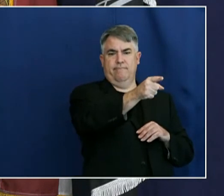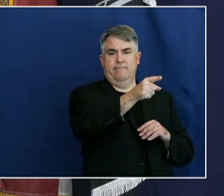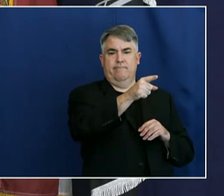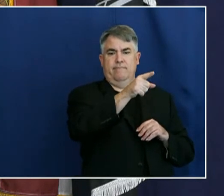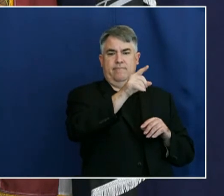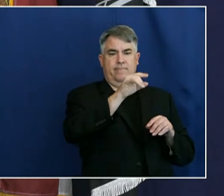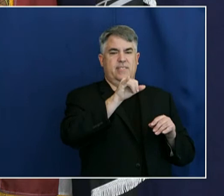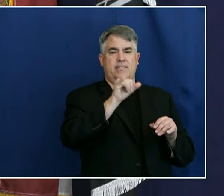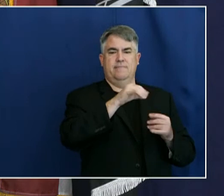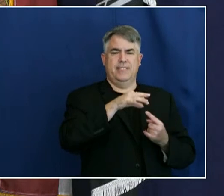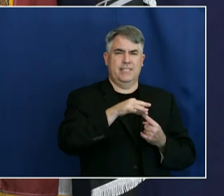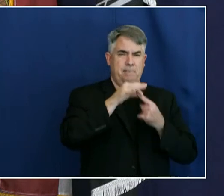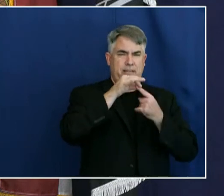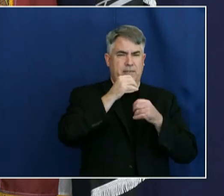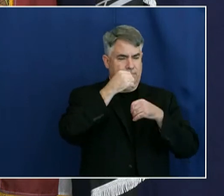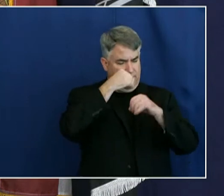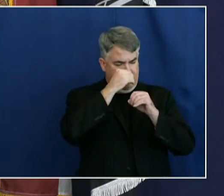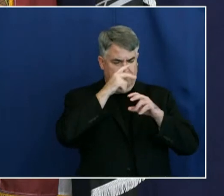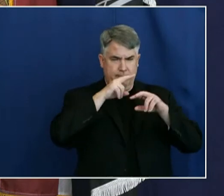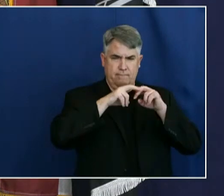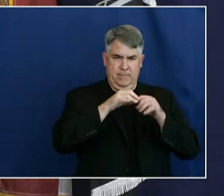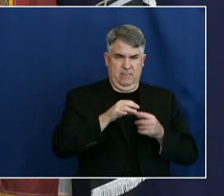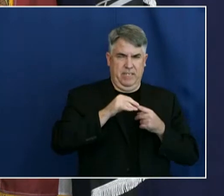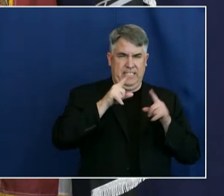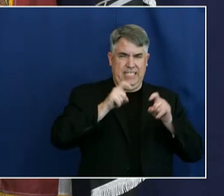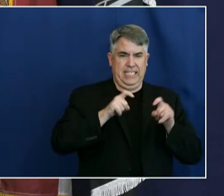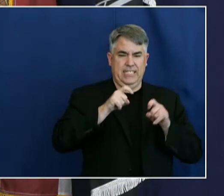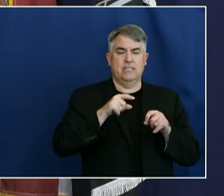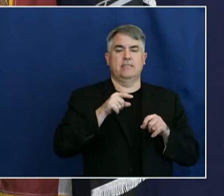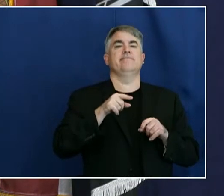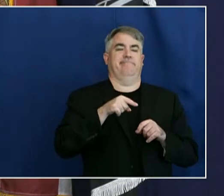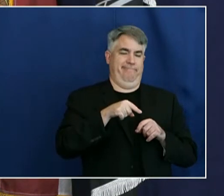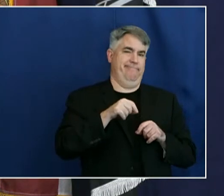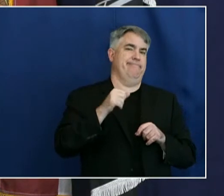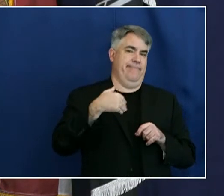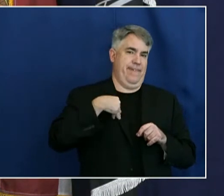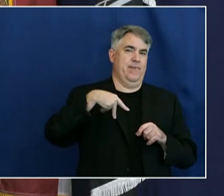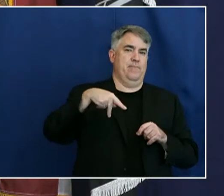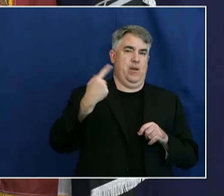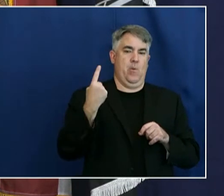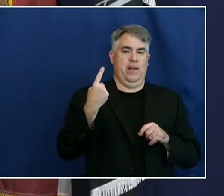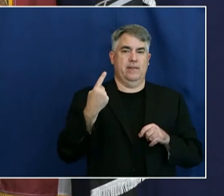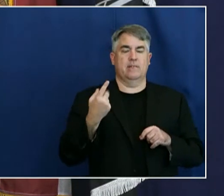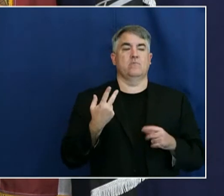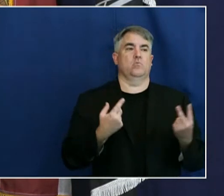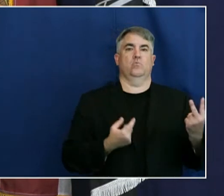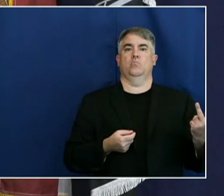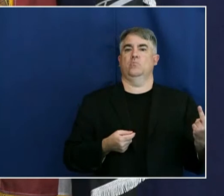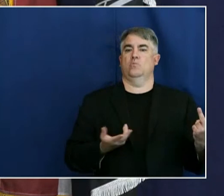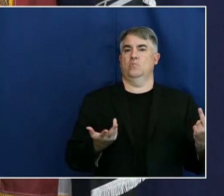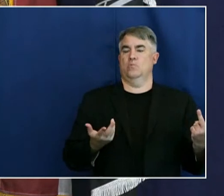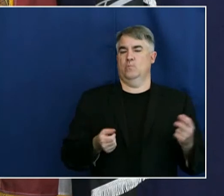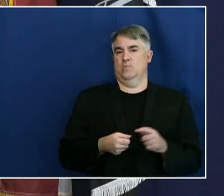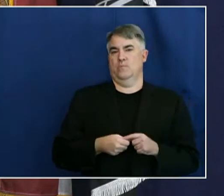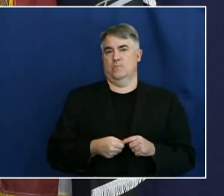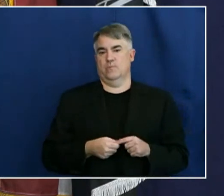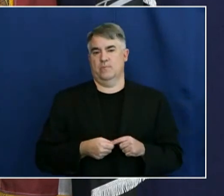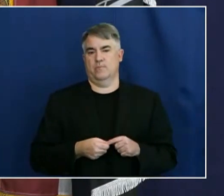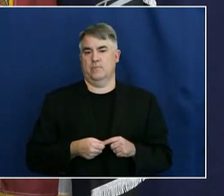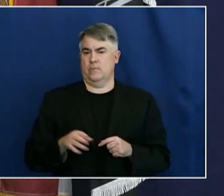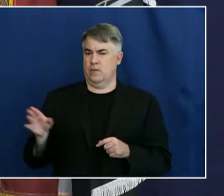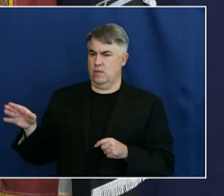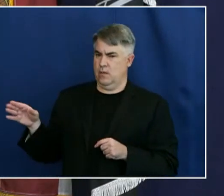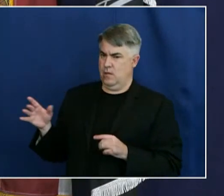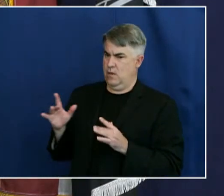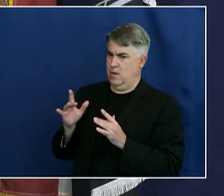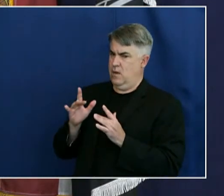up those two cases. Did I? In terms of the contact tracing? Oh, contact